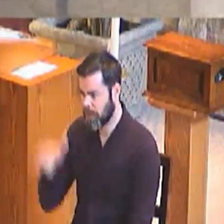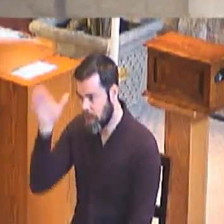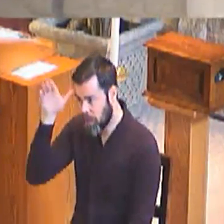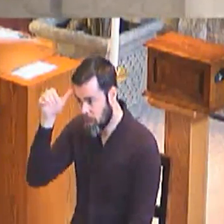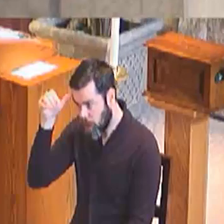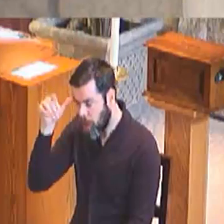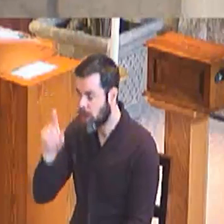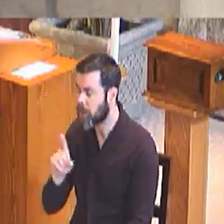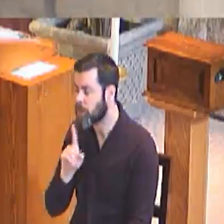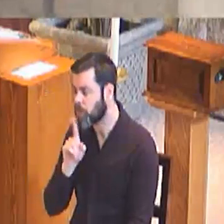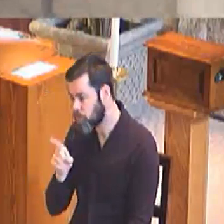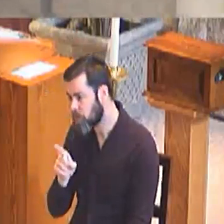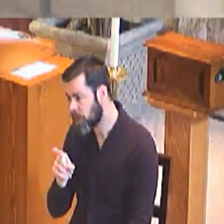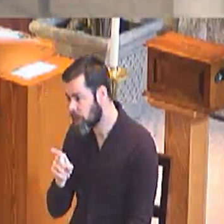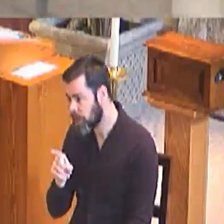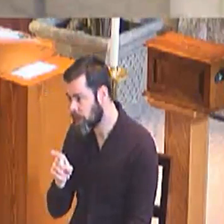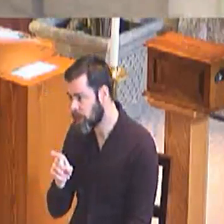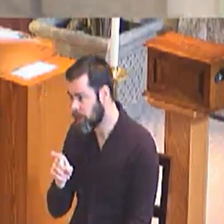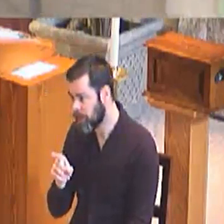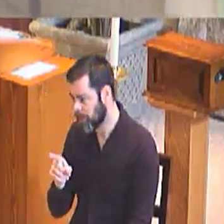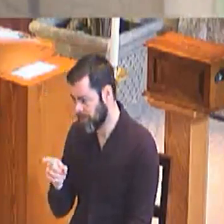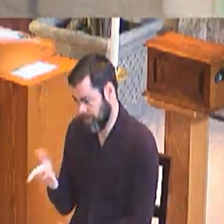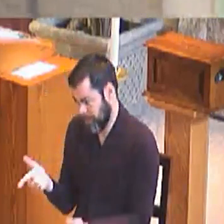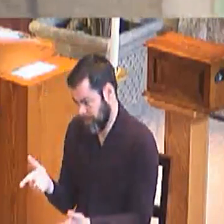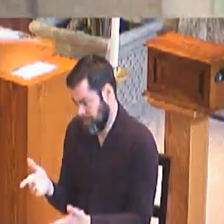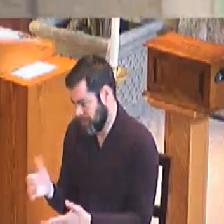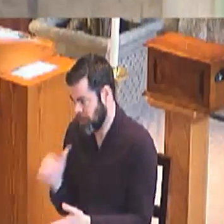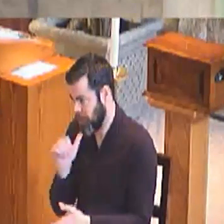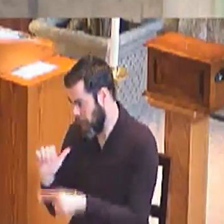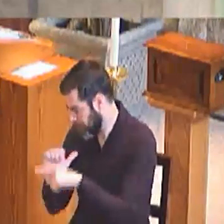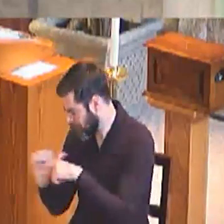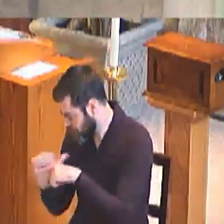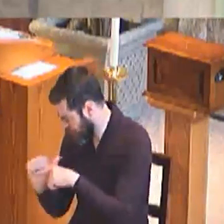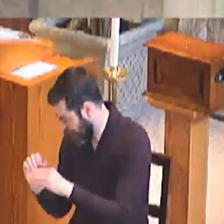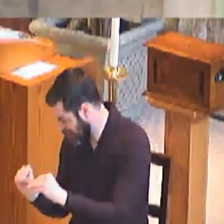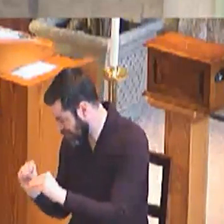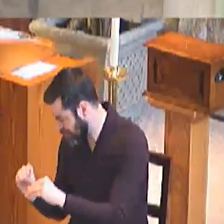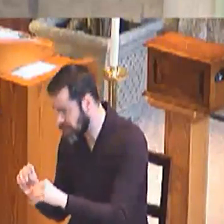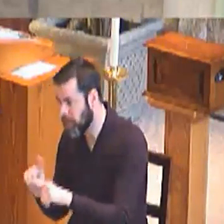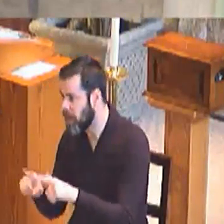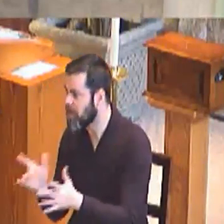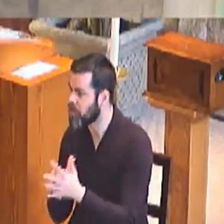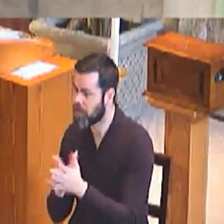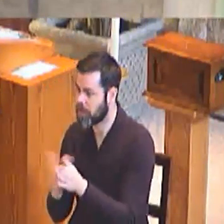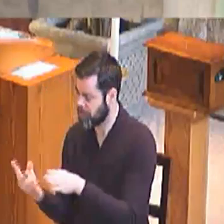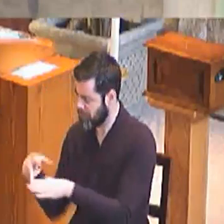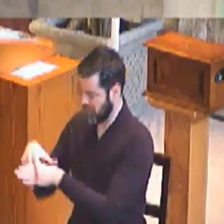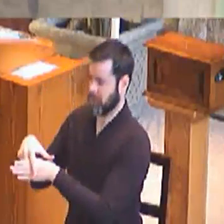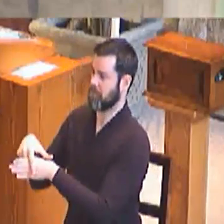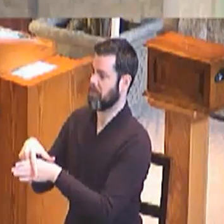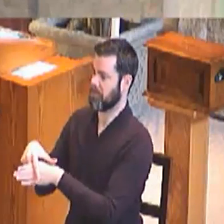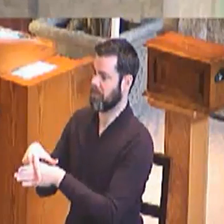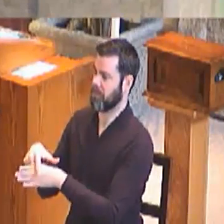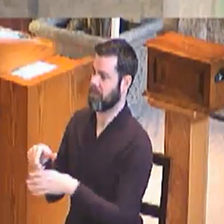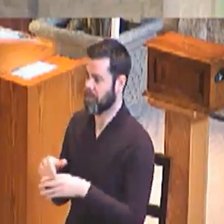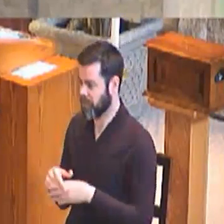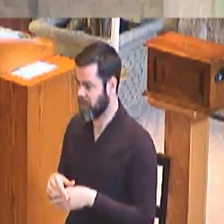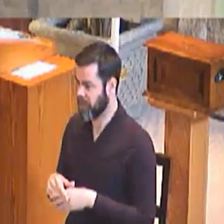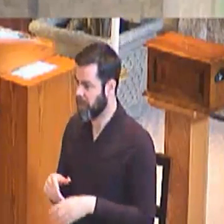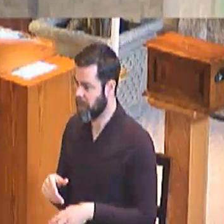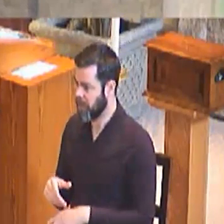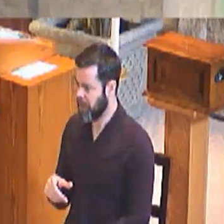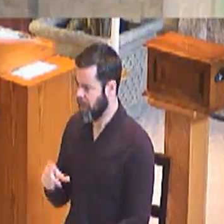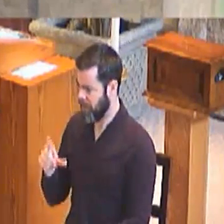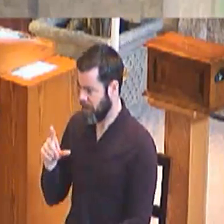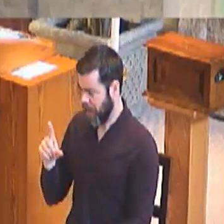literally. The donkey had not been trained, and Jesus got on that donkey. I don't believe that